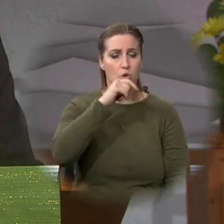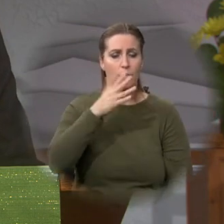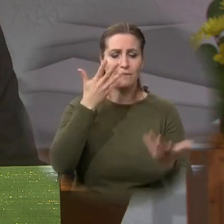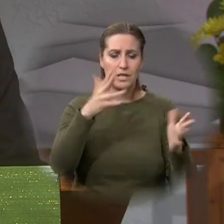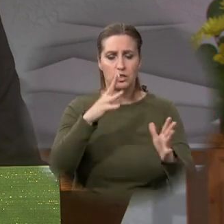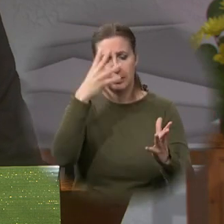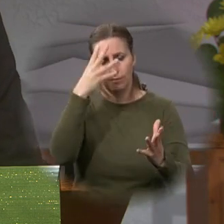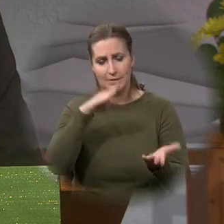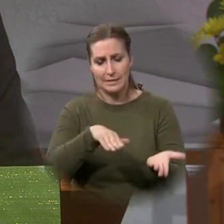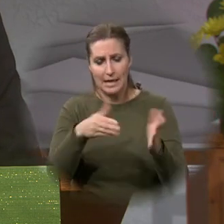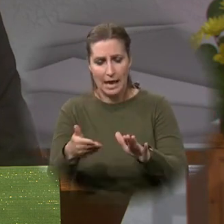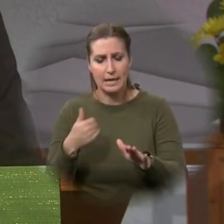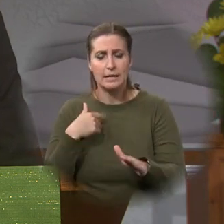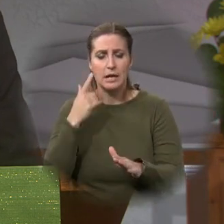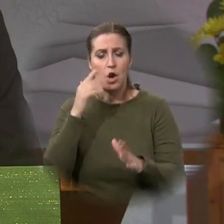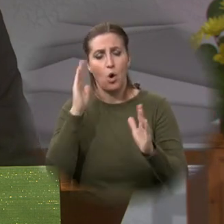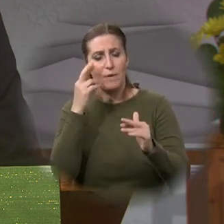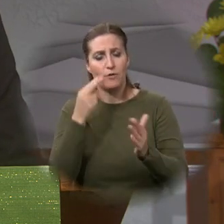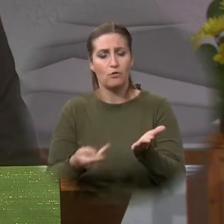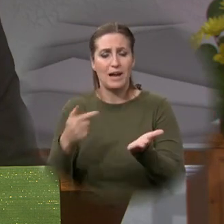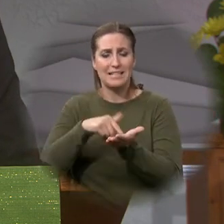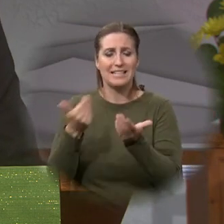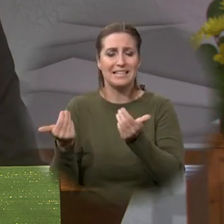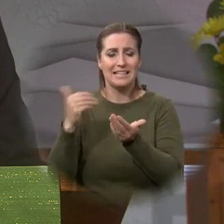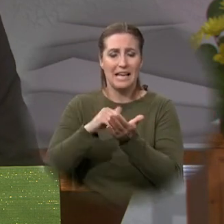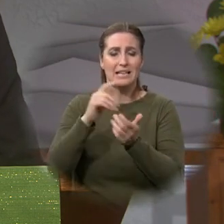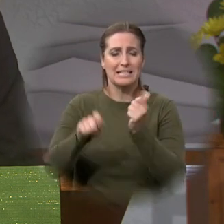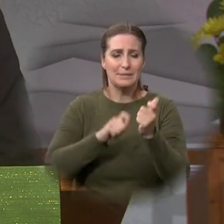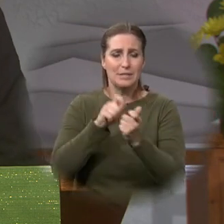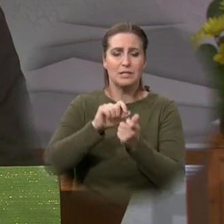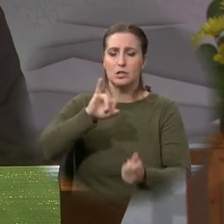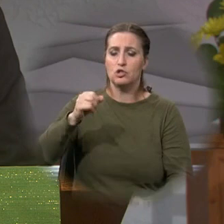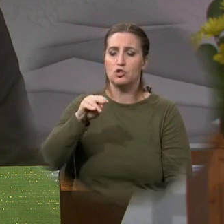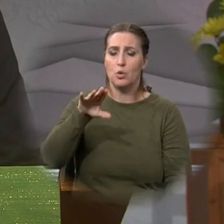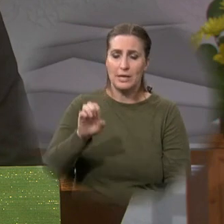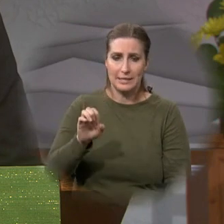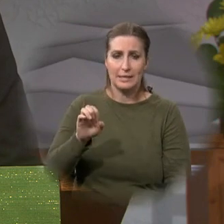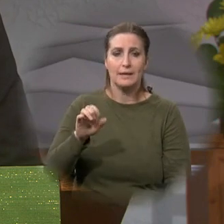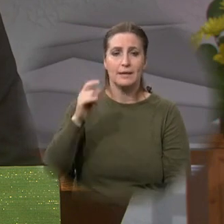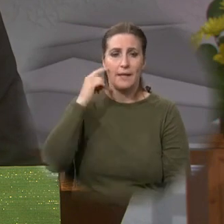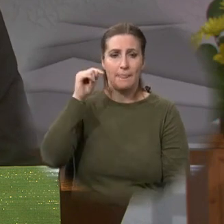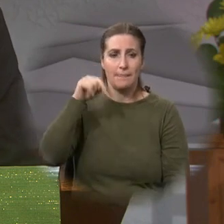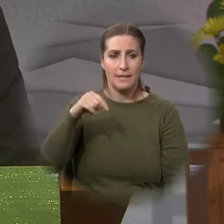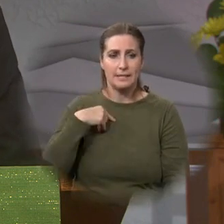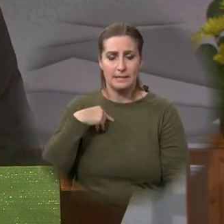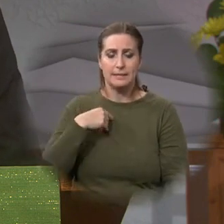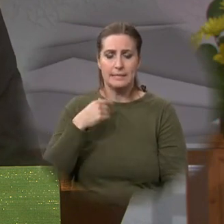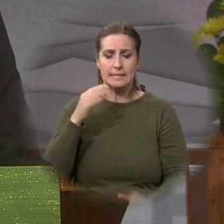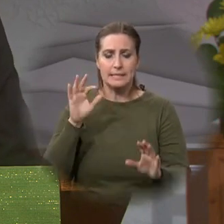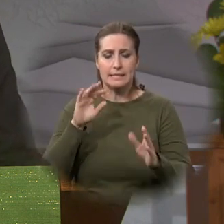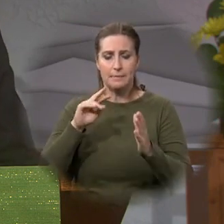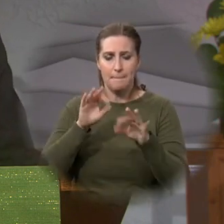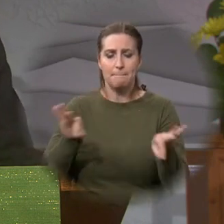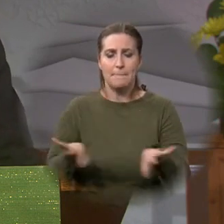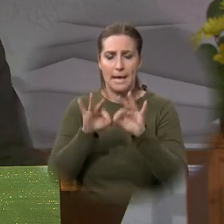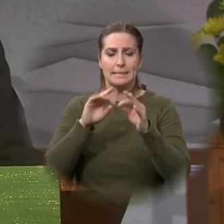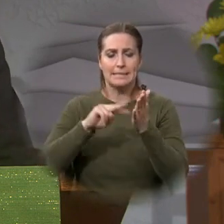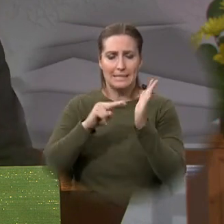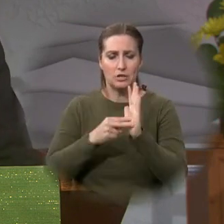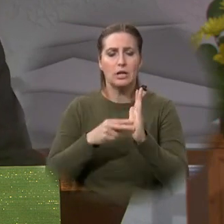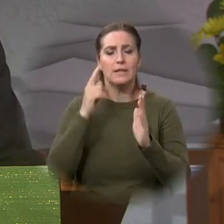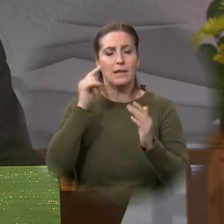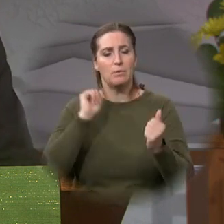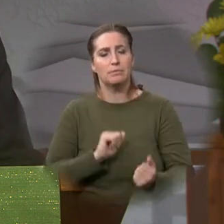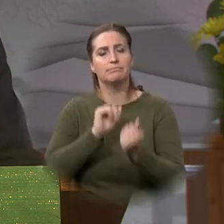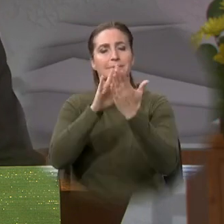fallen asleep in the hope of rising again, especially Joyce Wisniewski, our best intention, that they may now see God